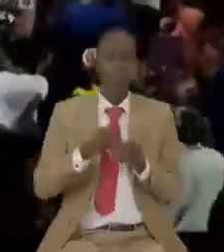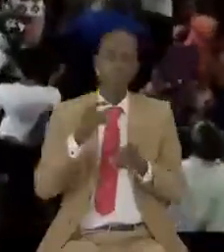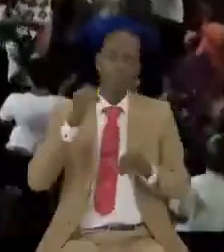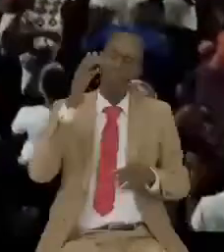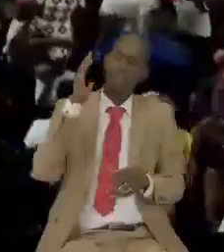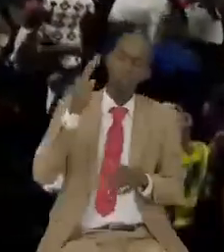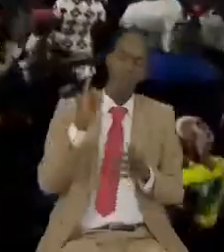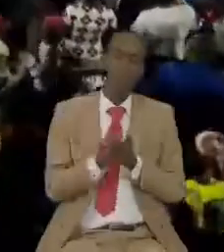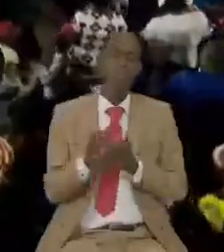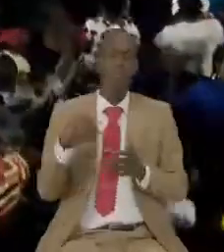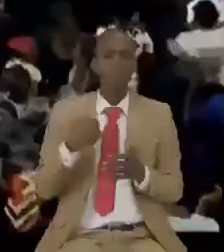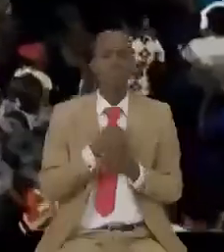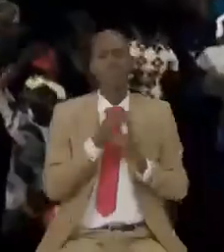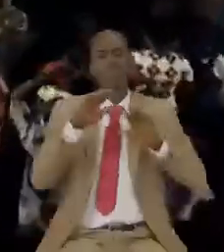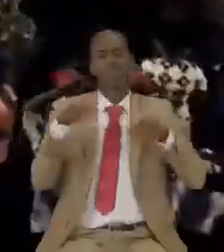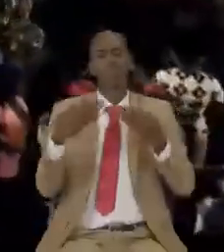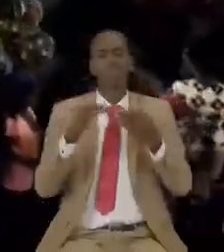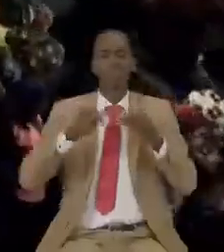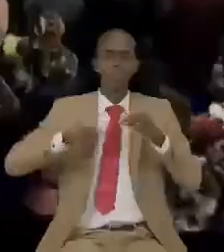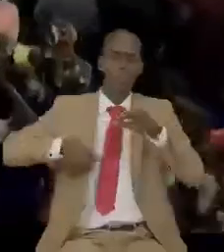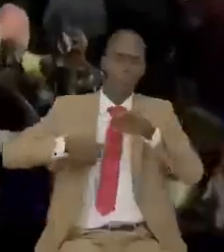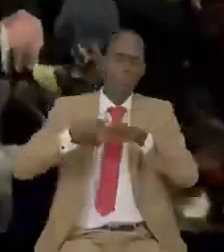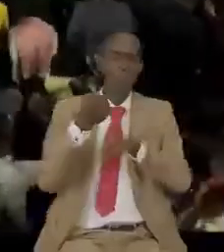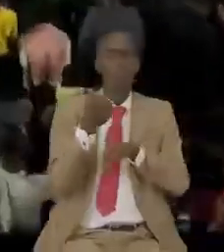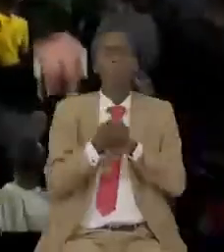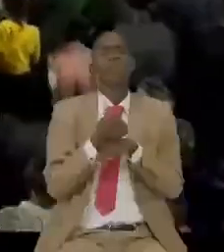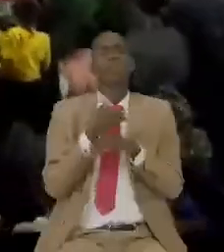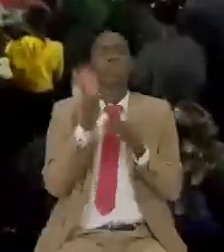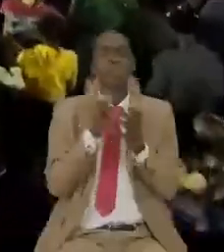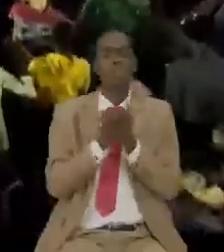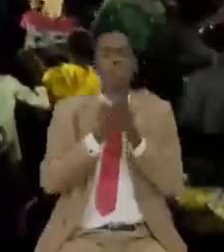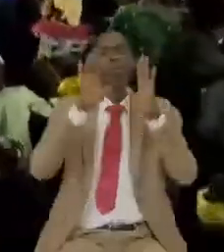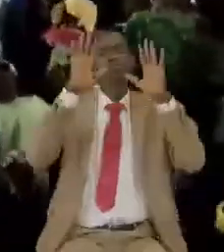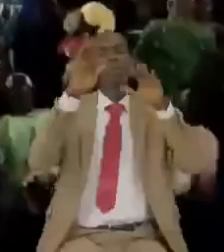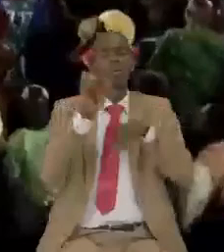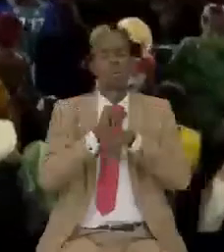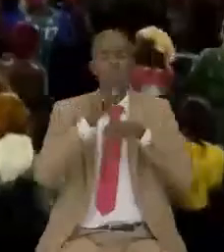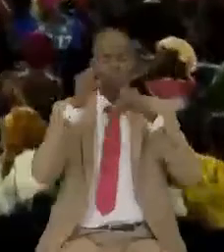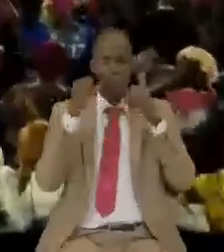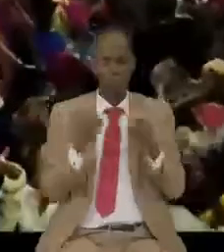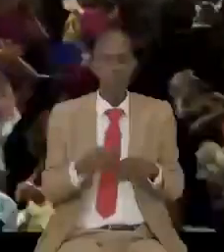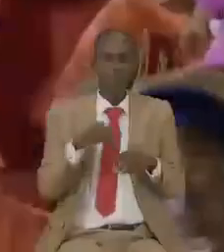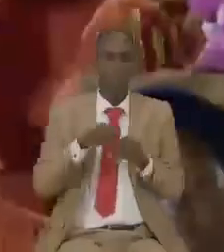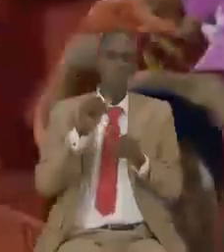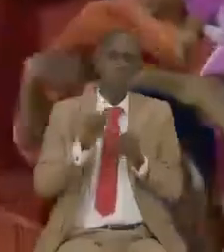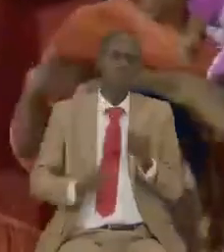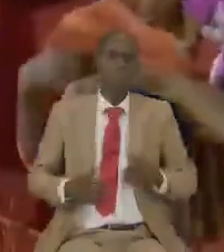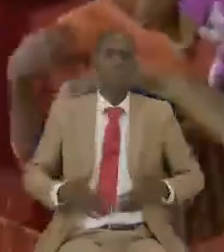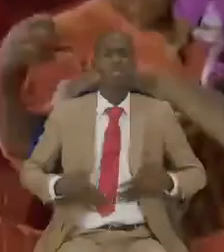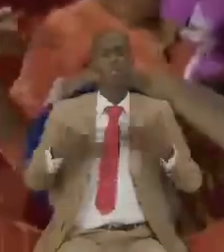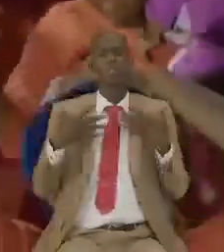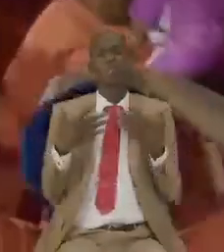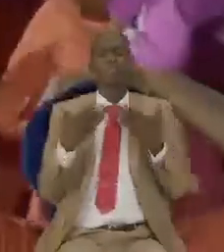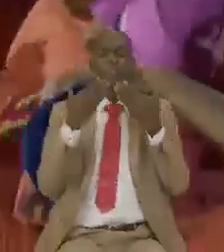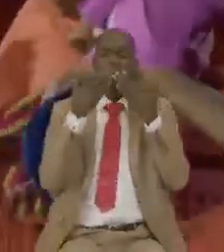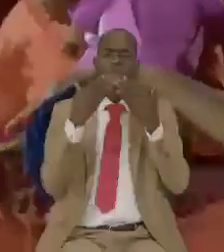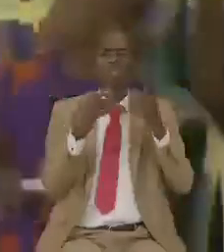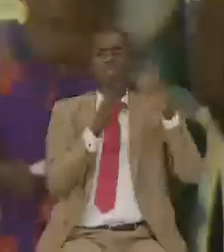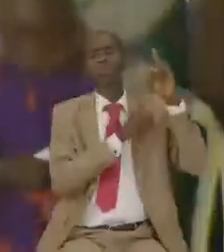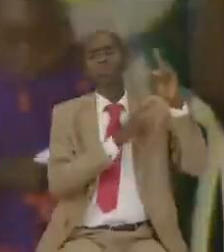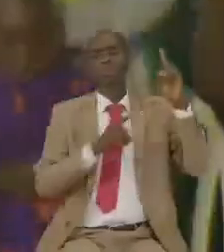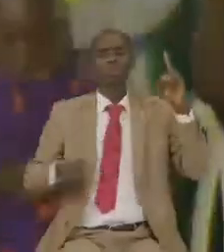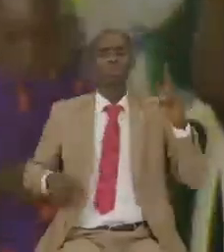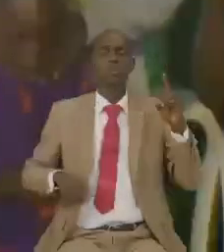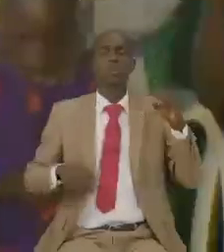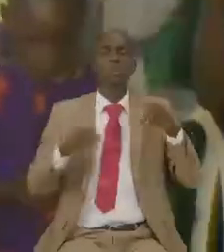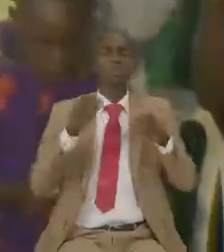we give. Confirm that miracle power in every life. Thank you, Lord.